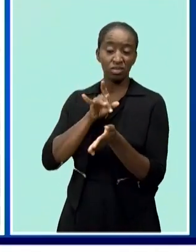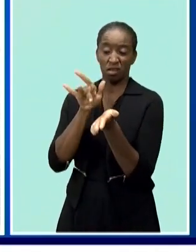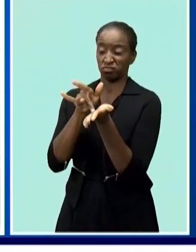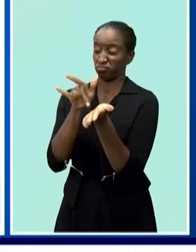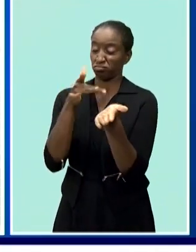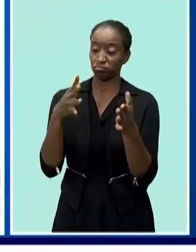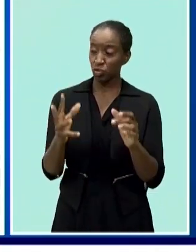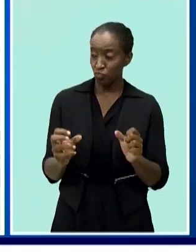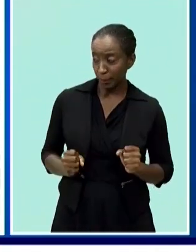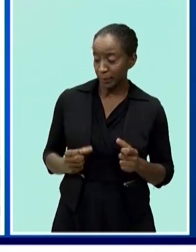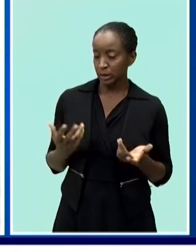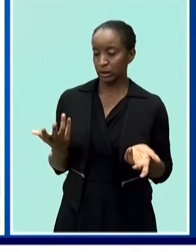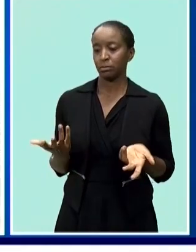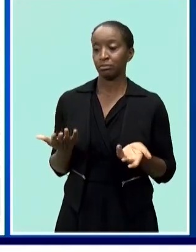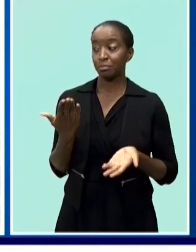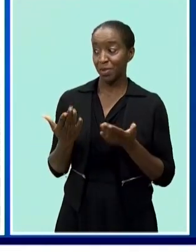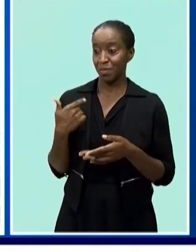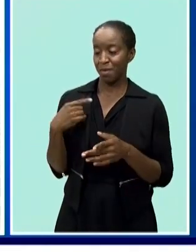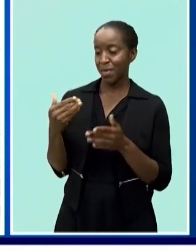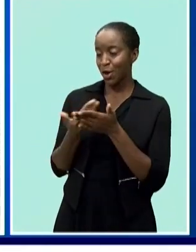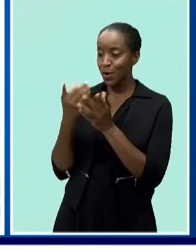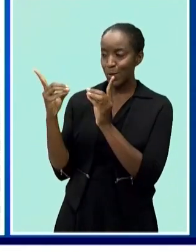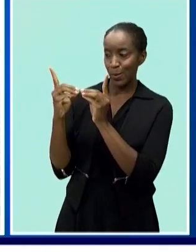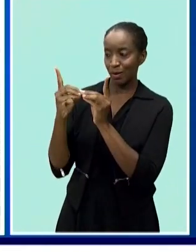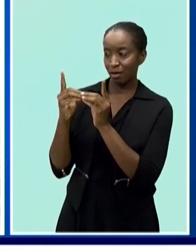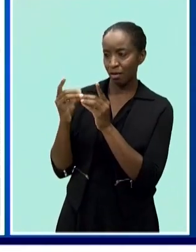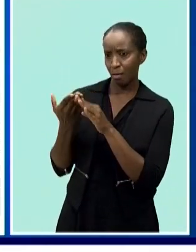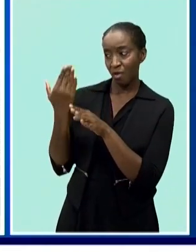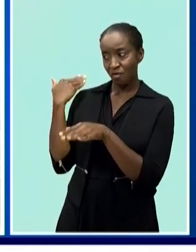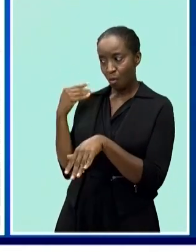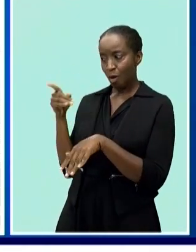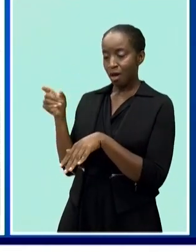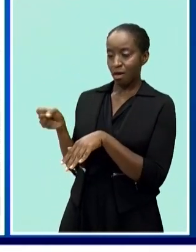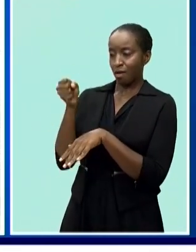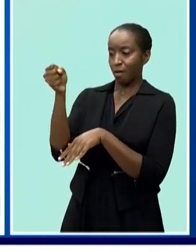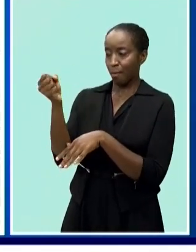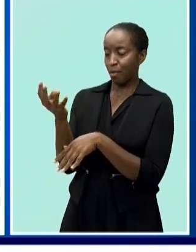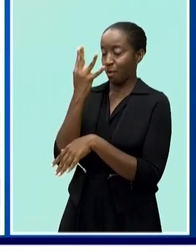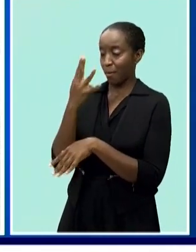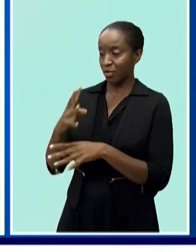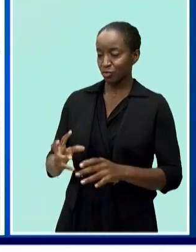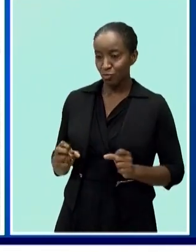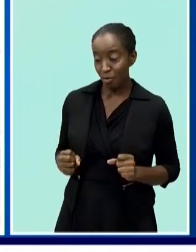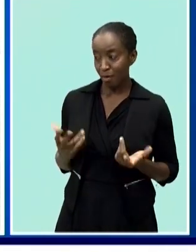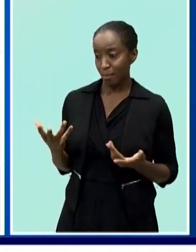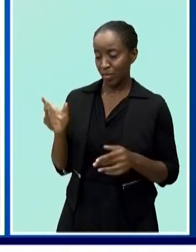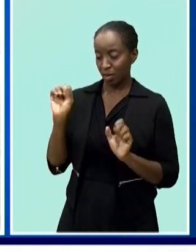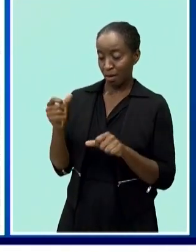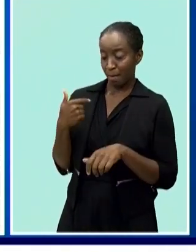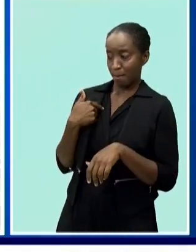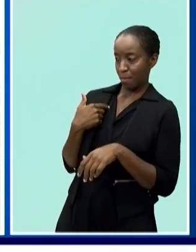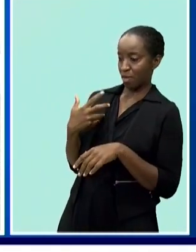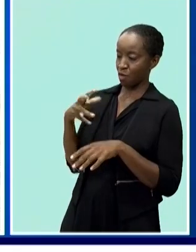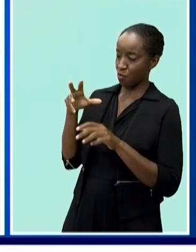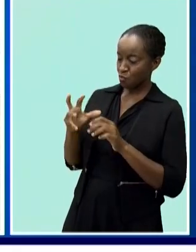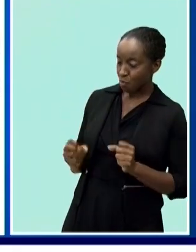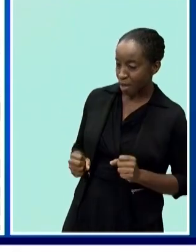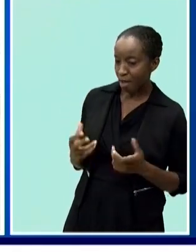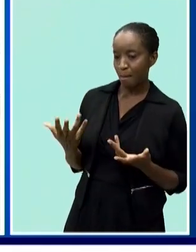know, you know, what he can potentially do to you or to your child. Because you may have a